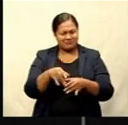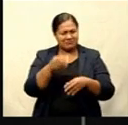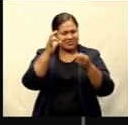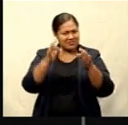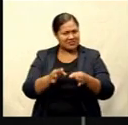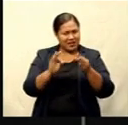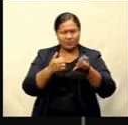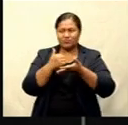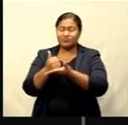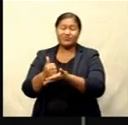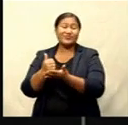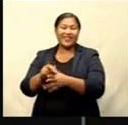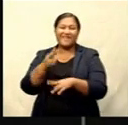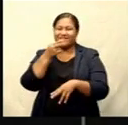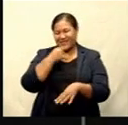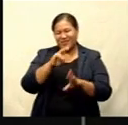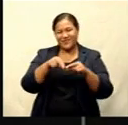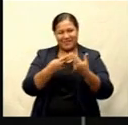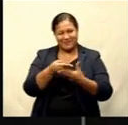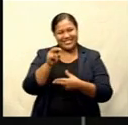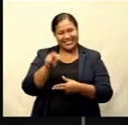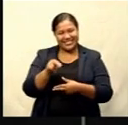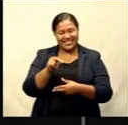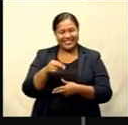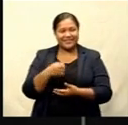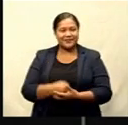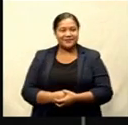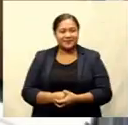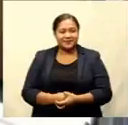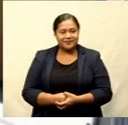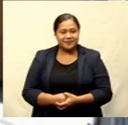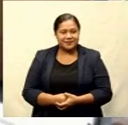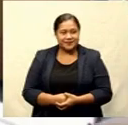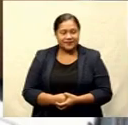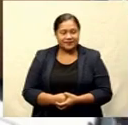to a few families who are in need. Philippe Naikaso with the details.